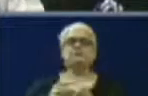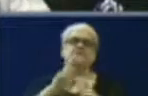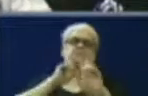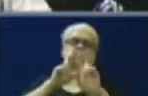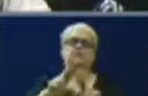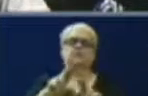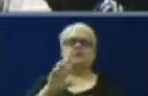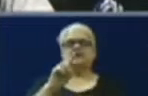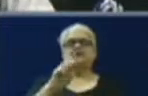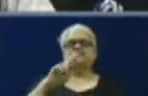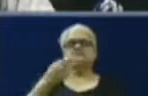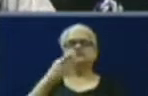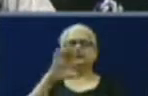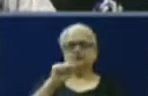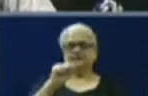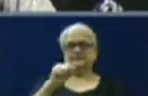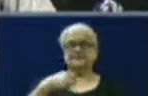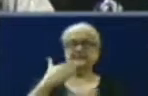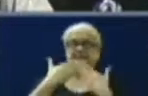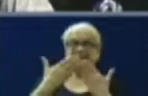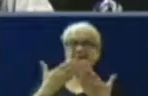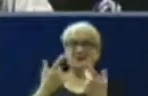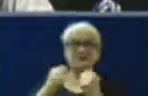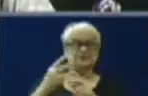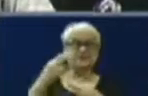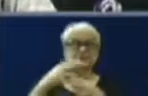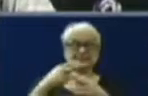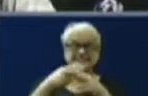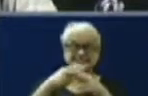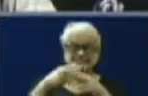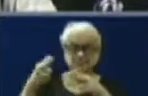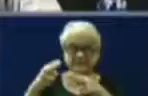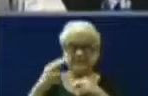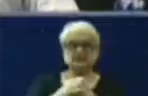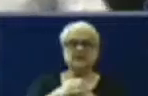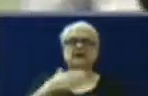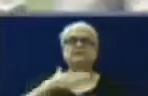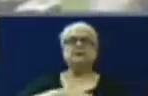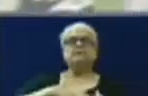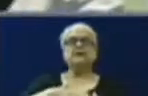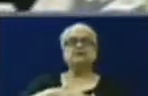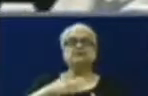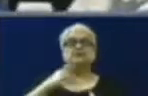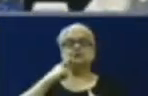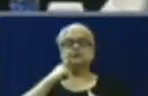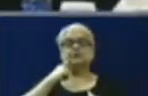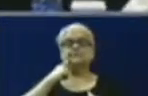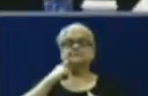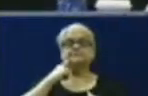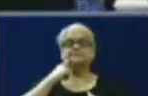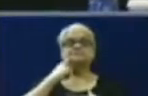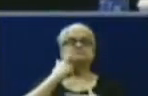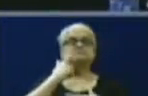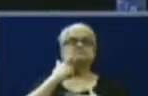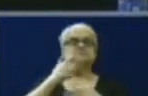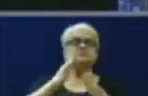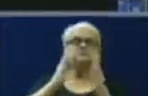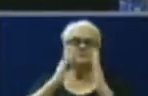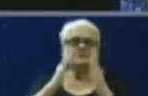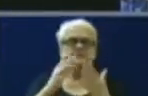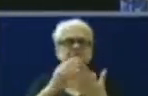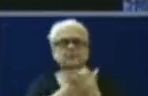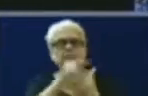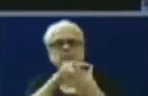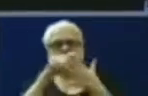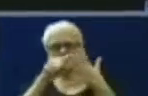Hargens. Thank you, Chair Jones, and I'll try to be brief. It's my pleasure to call to your attention a few items of interest, and I also want